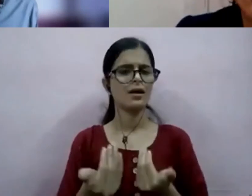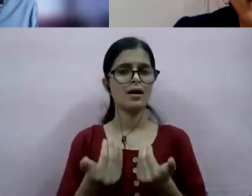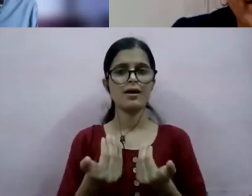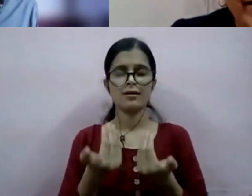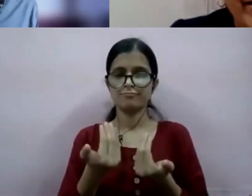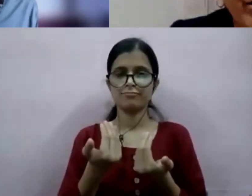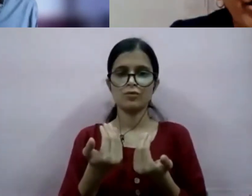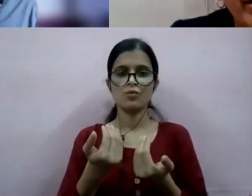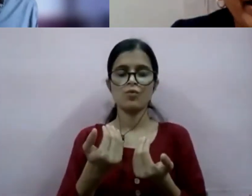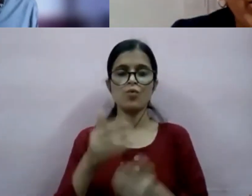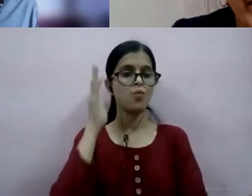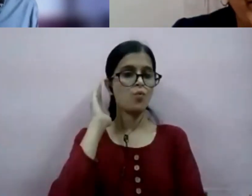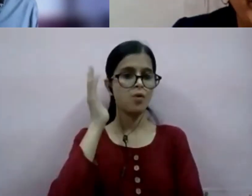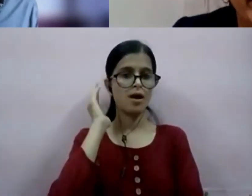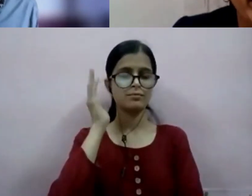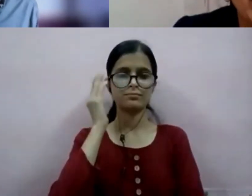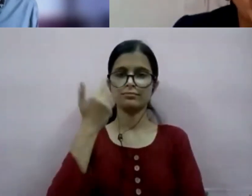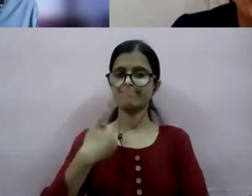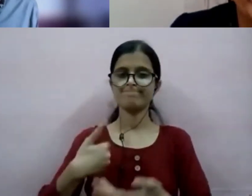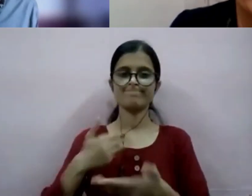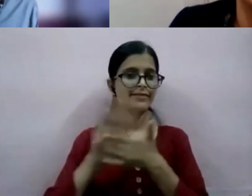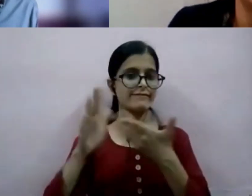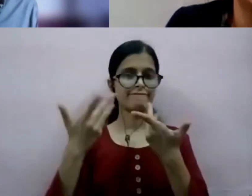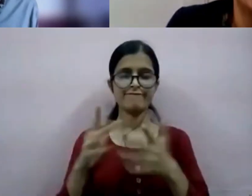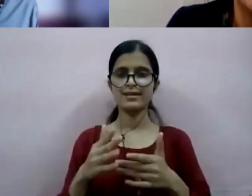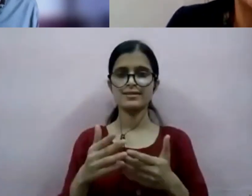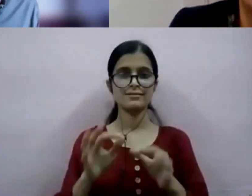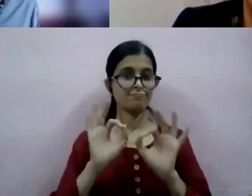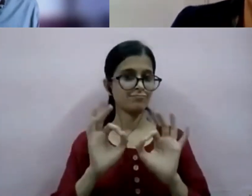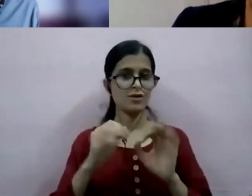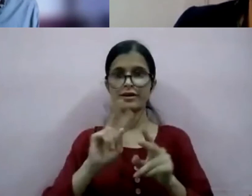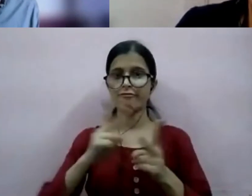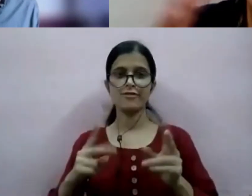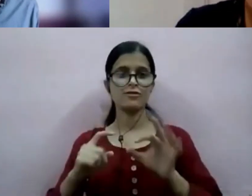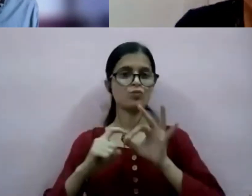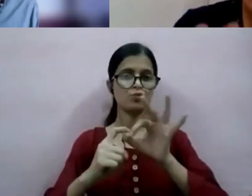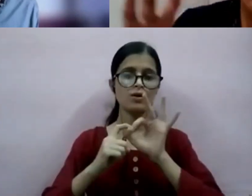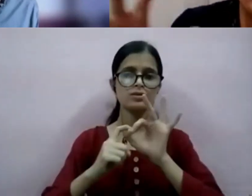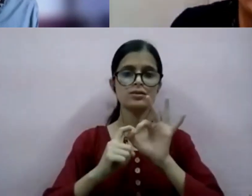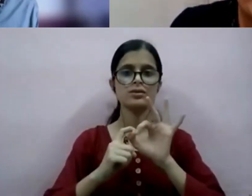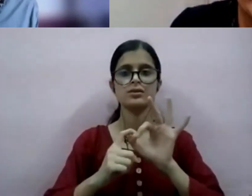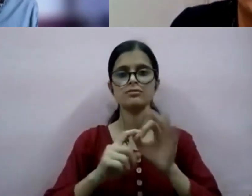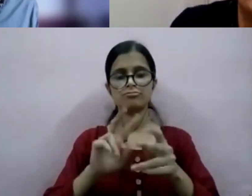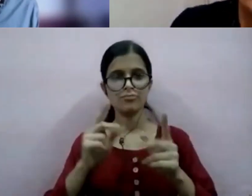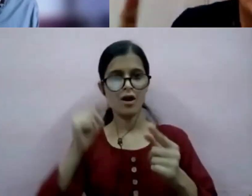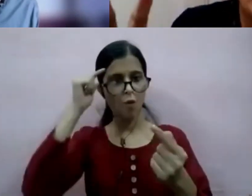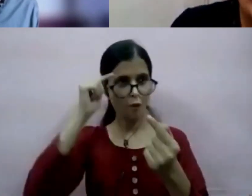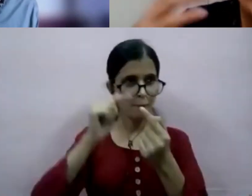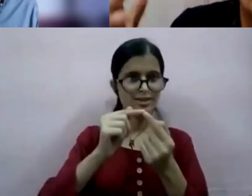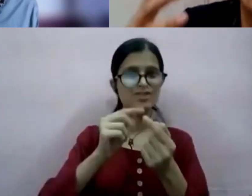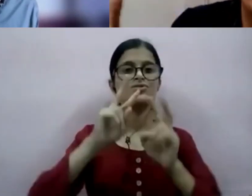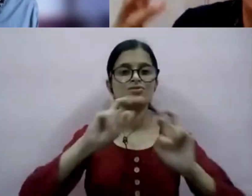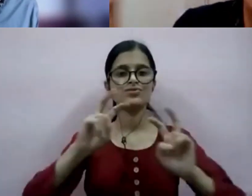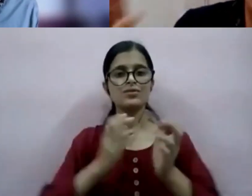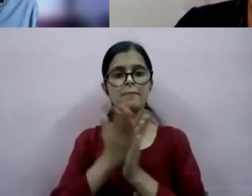lecture series, in a great way with so many different kinds of questions coming in about research object, research method,